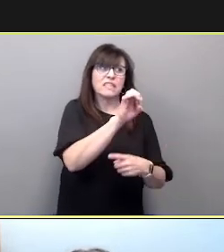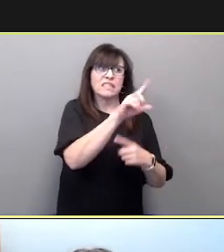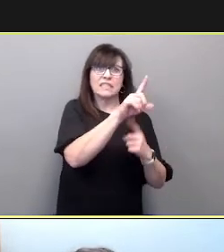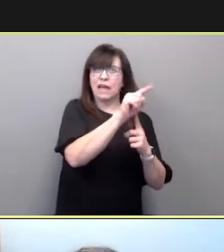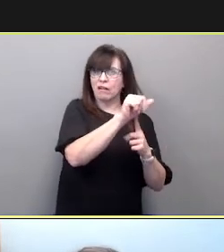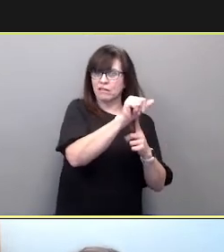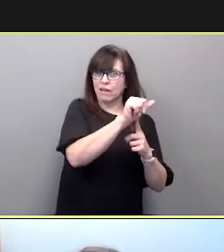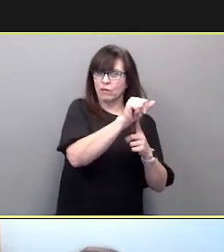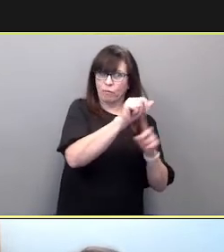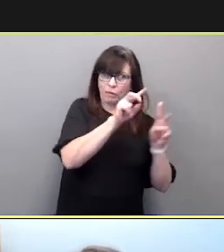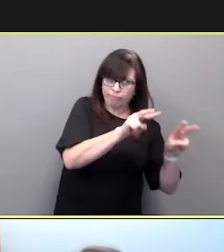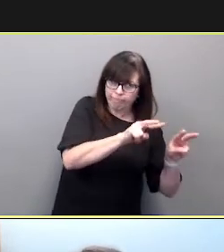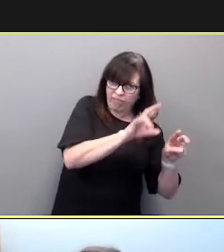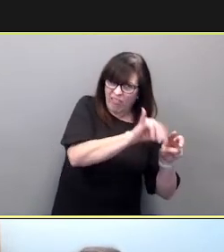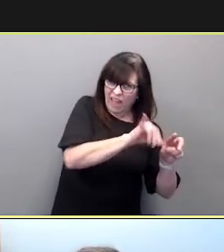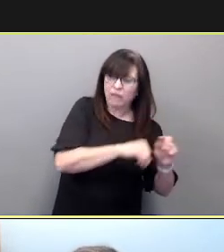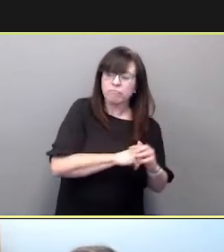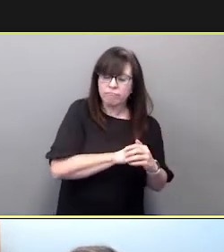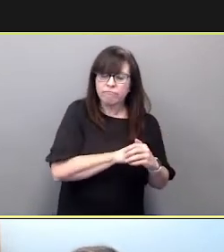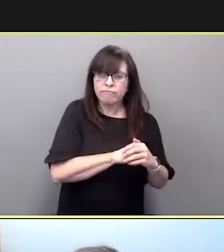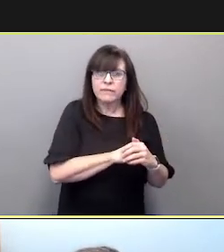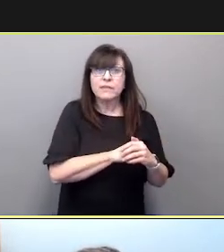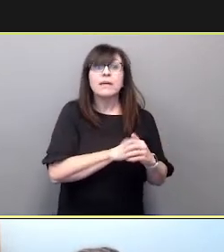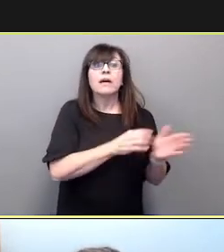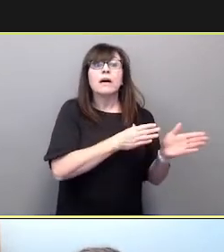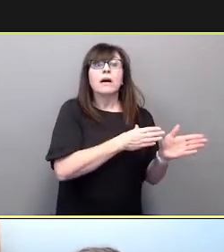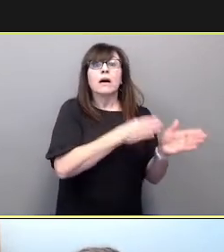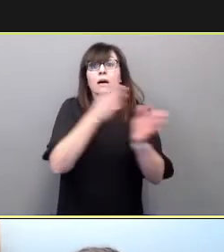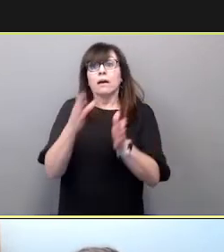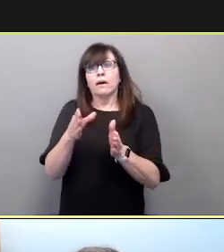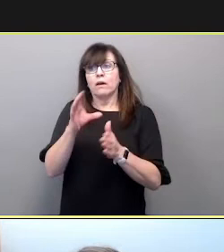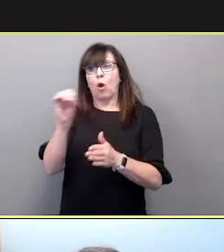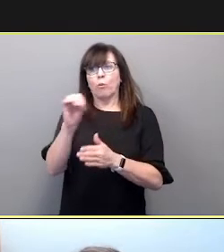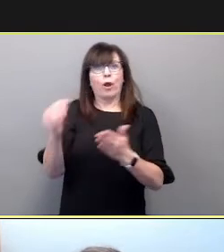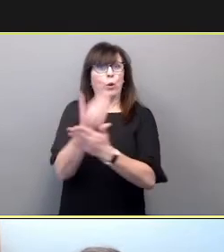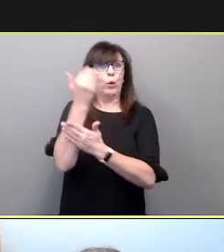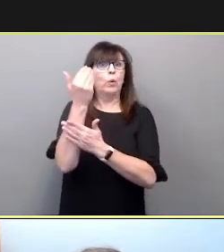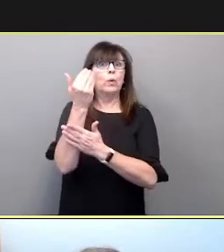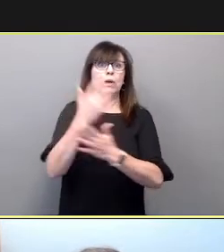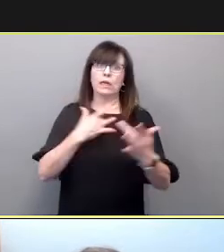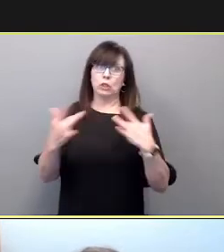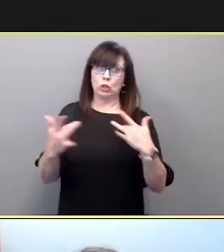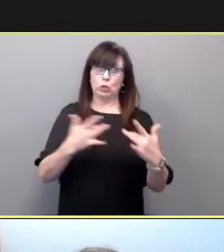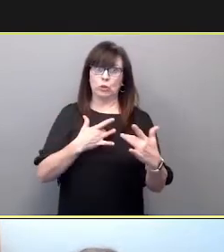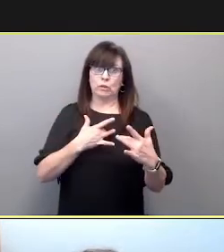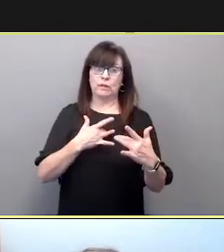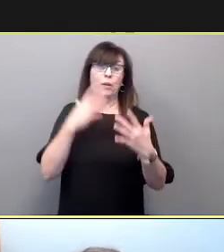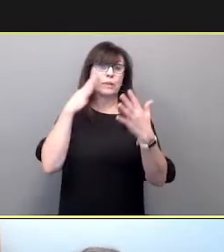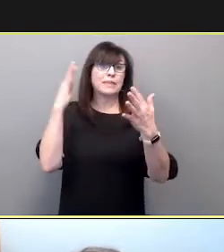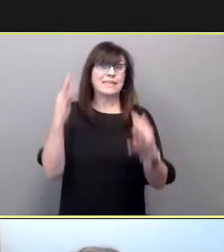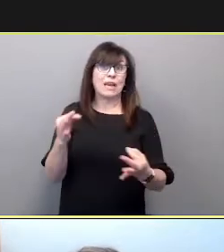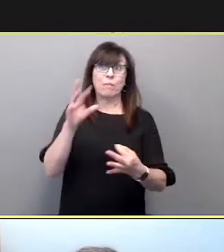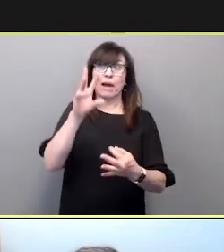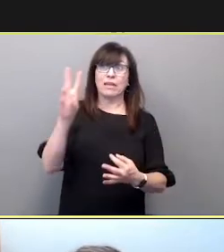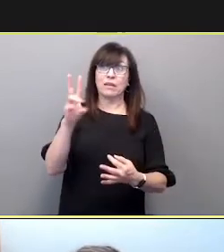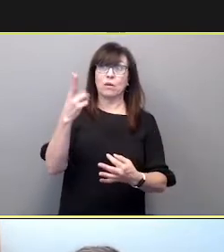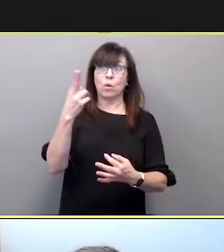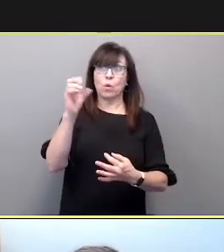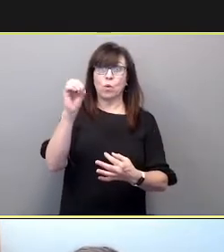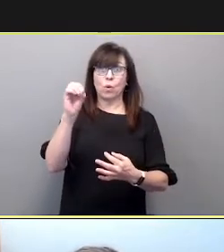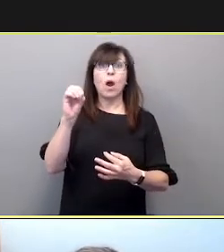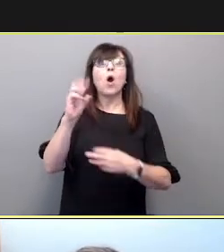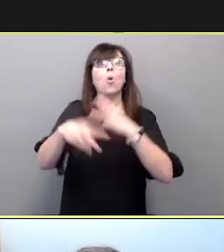variant. This is now a new variant of concern, which was designated by the World Health Organization just